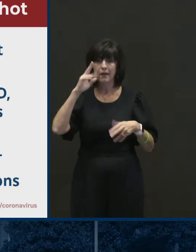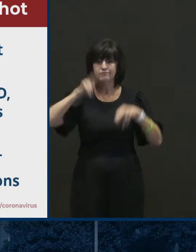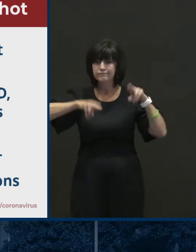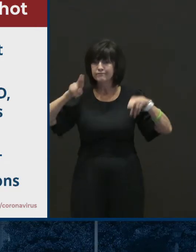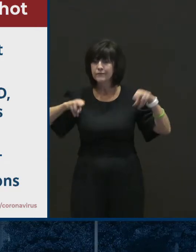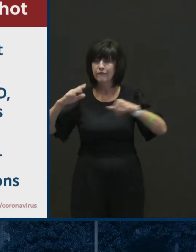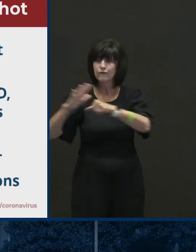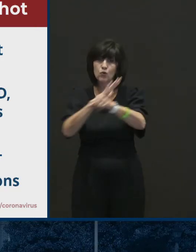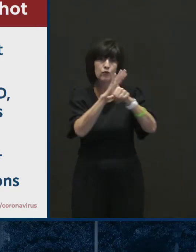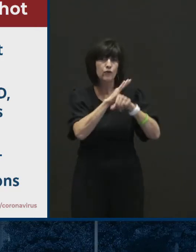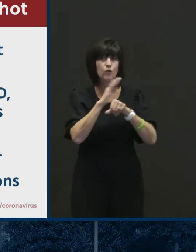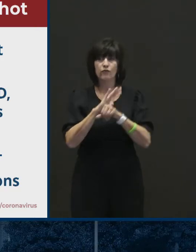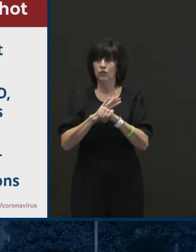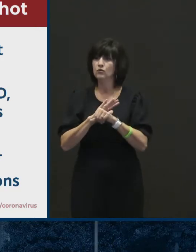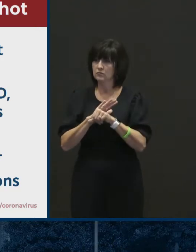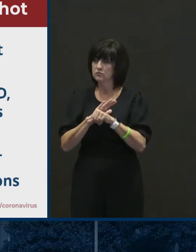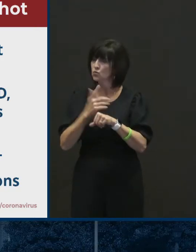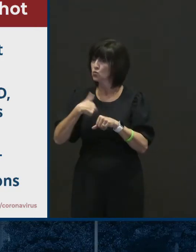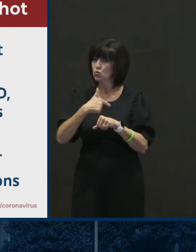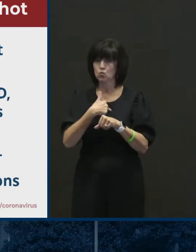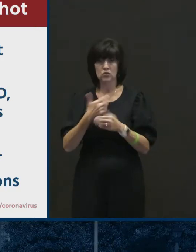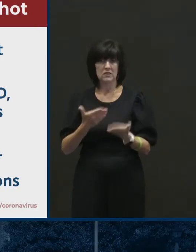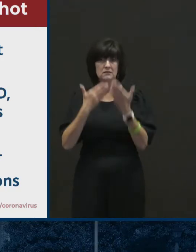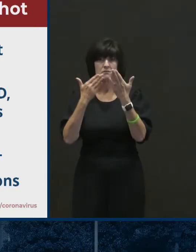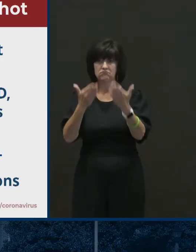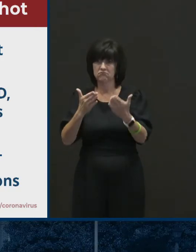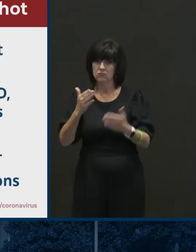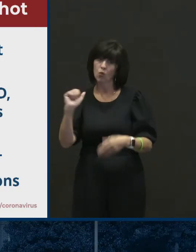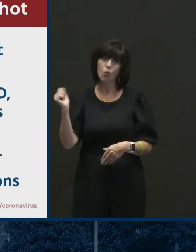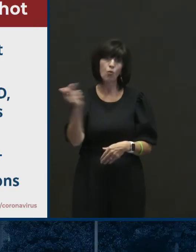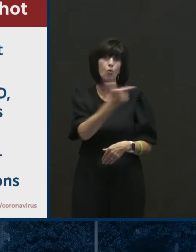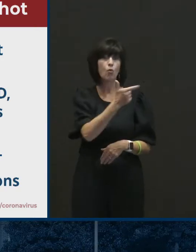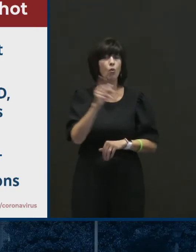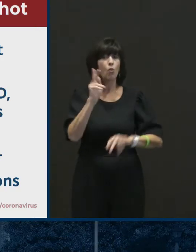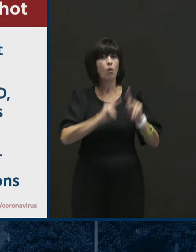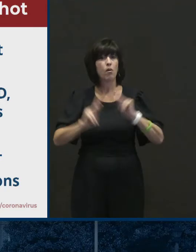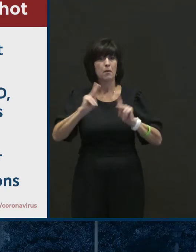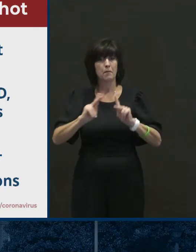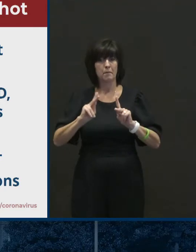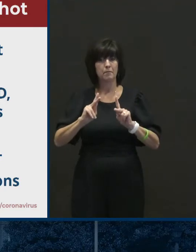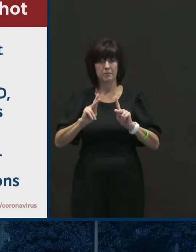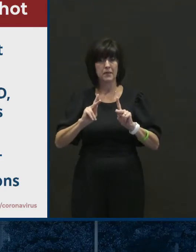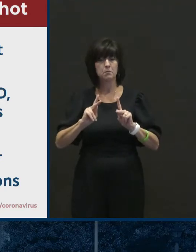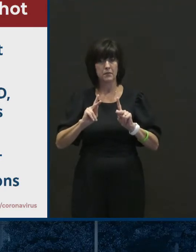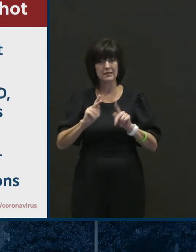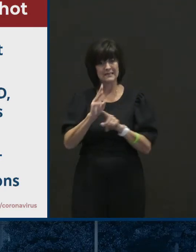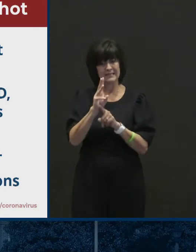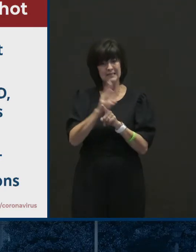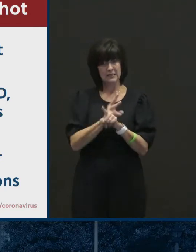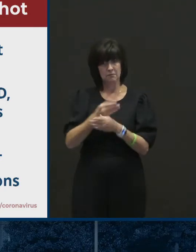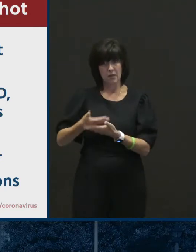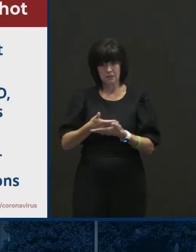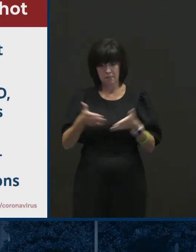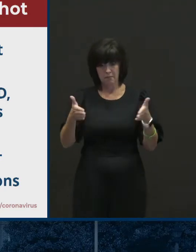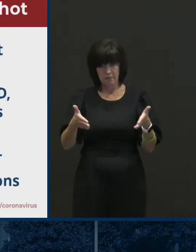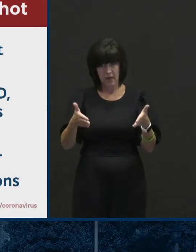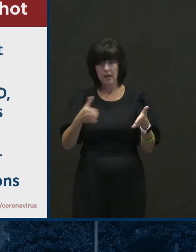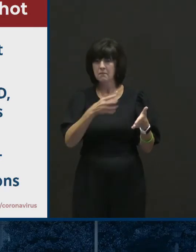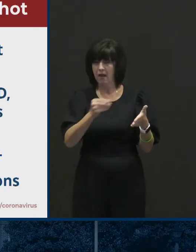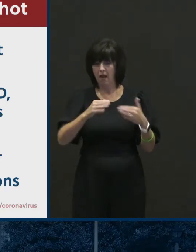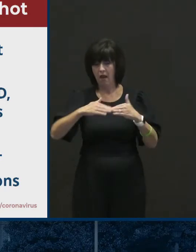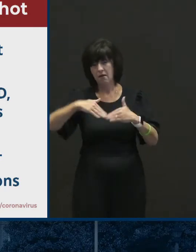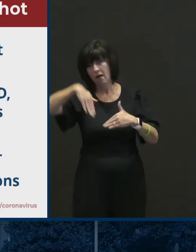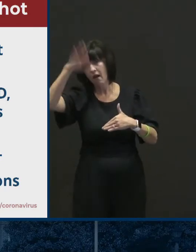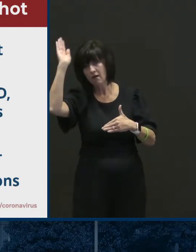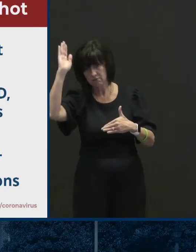vaccination for everyone ages 6 months and up, especially higher risk populations. Really important that you get your